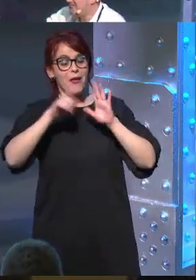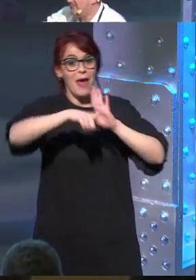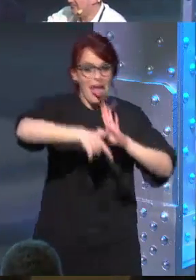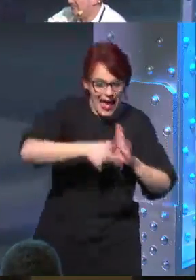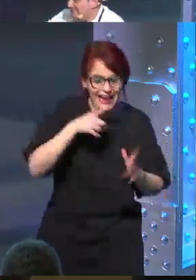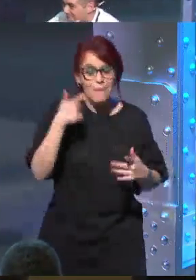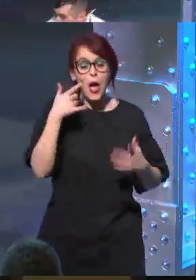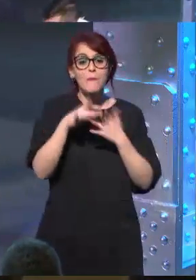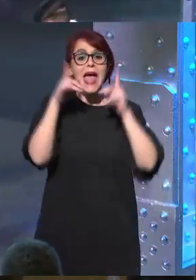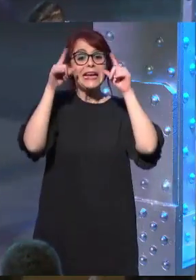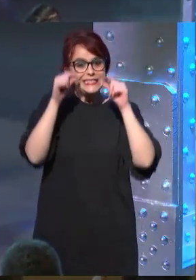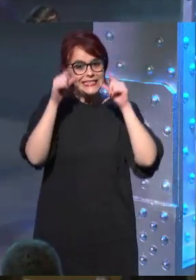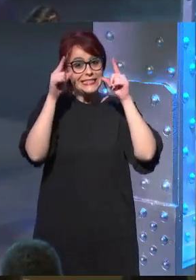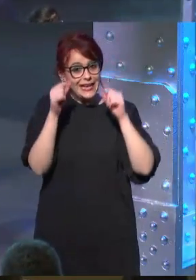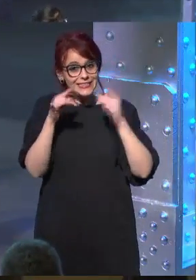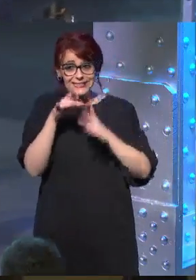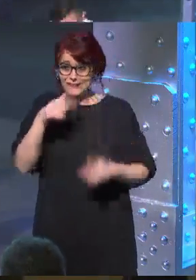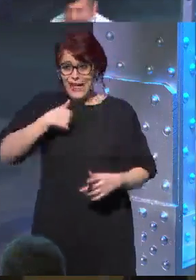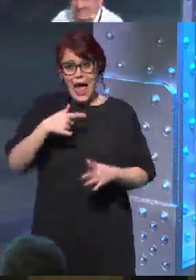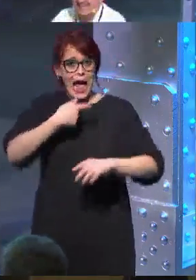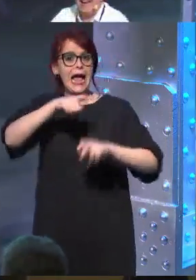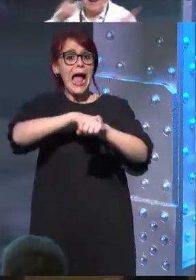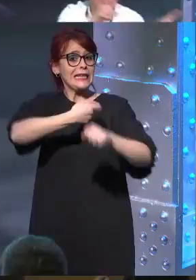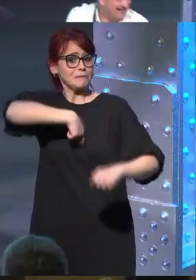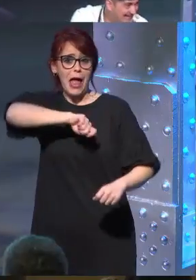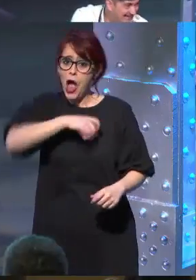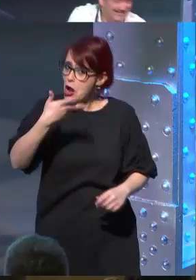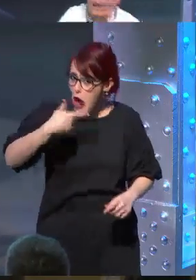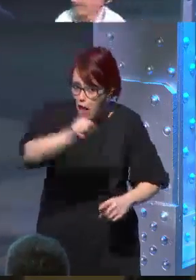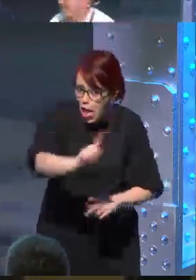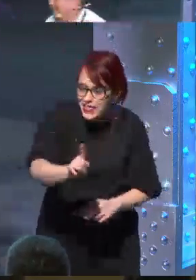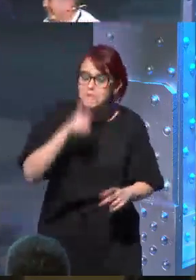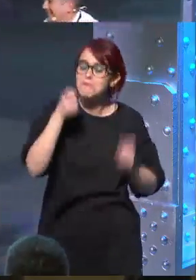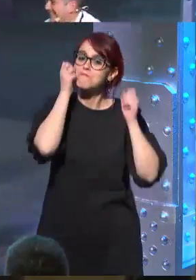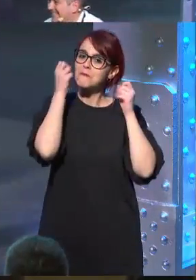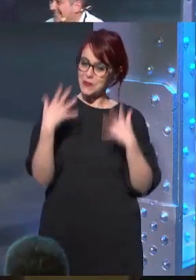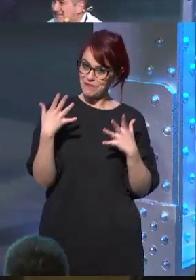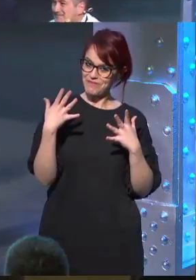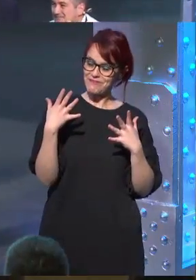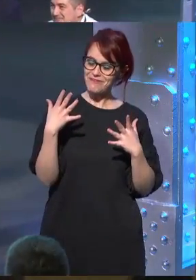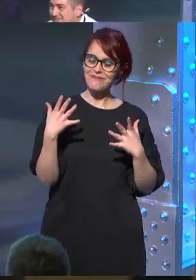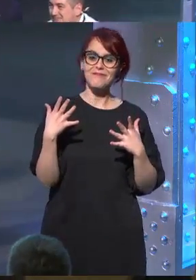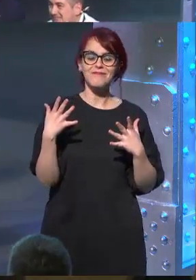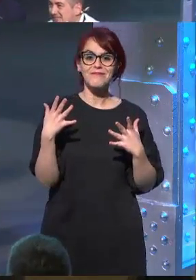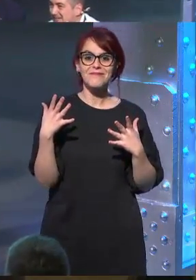There's a certain jet lag here. People who still do not manage the Spanish